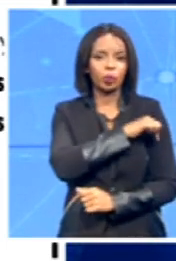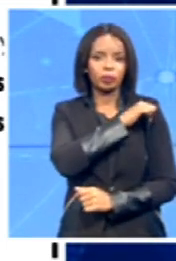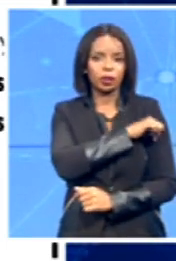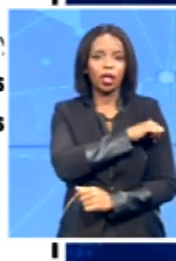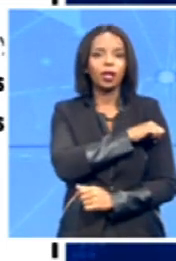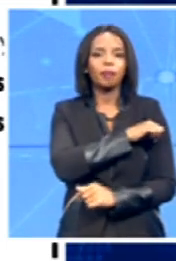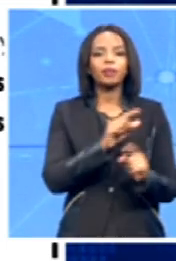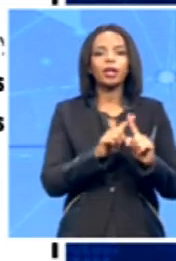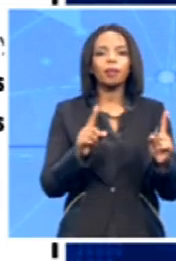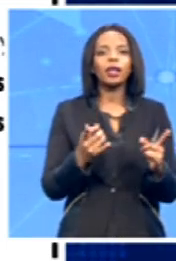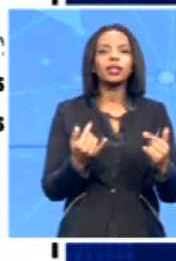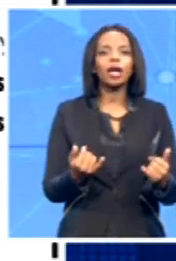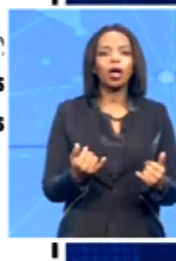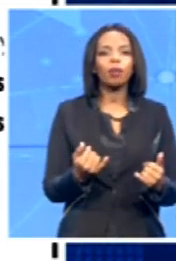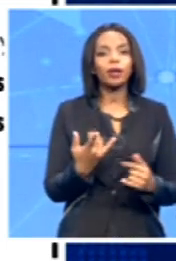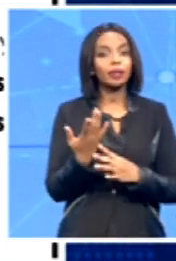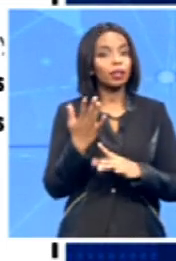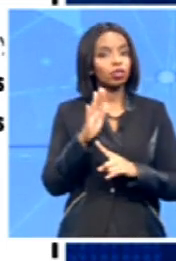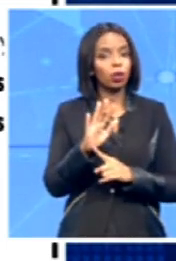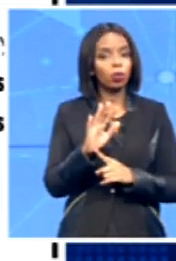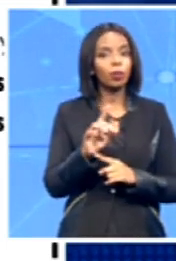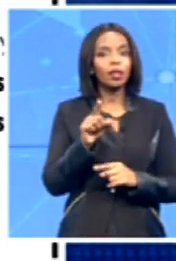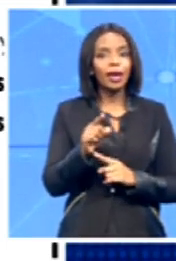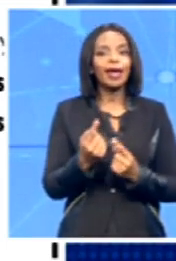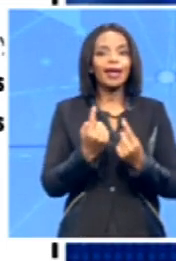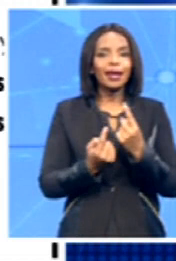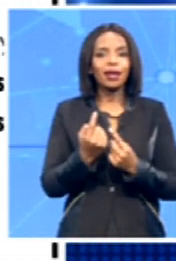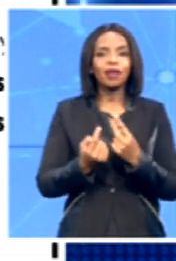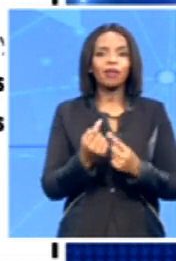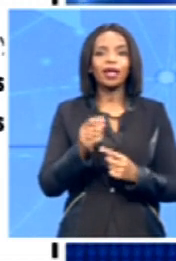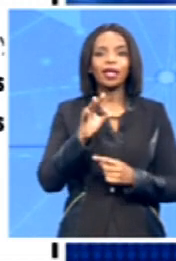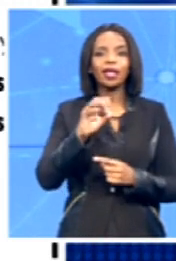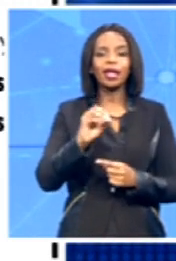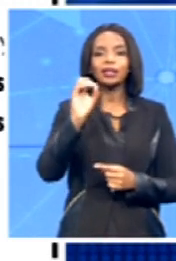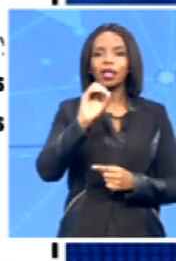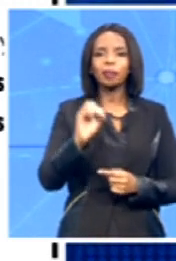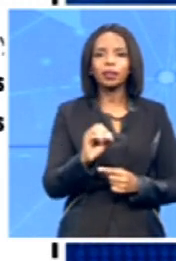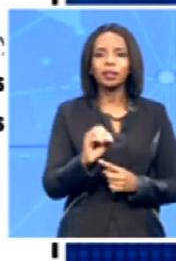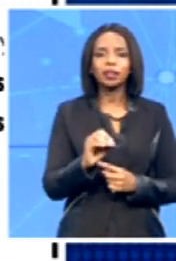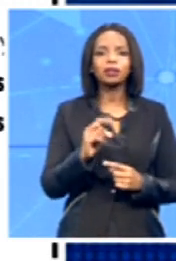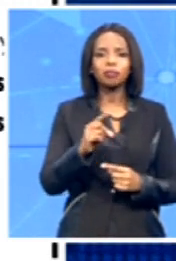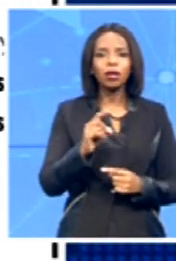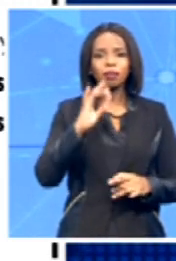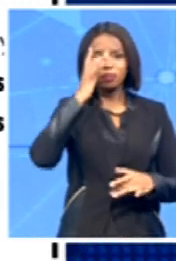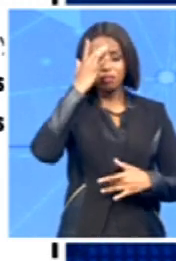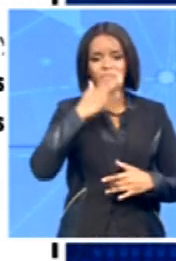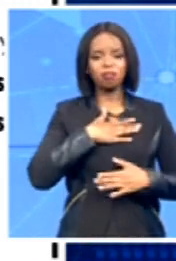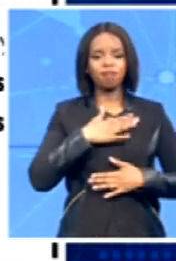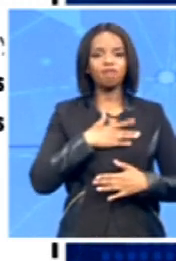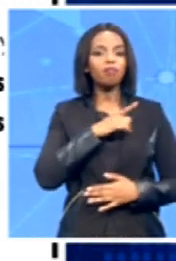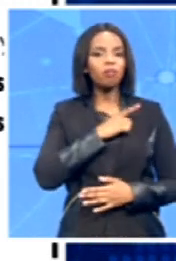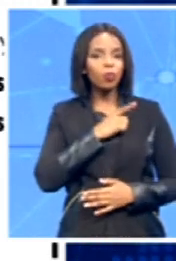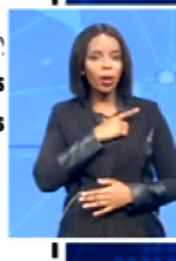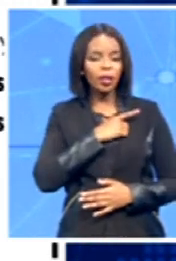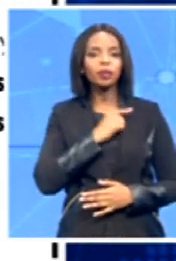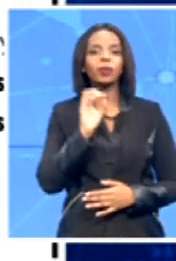even in that 13%, not all of them get COVID pneumonia because they might have other conditions as well. And then intermediate care, Brackengate Hospital